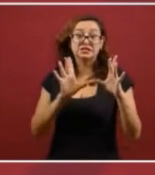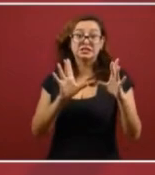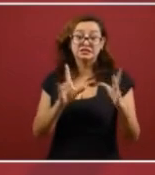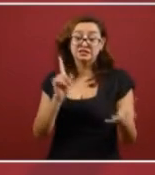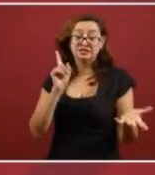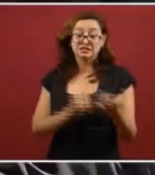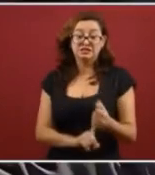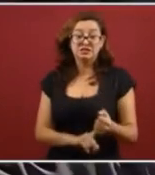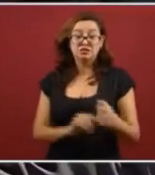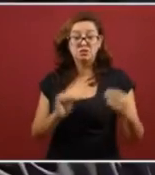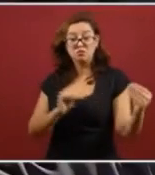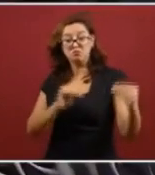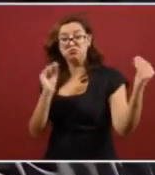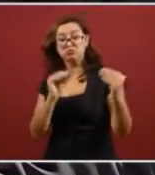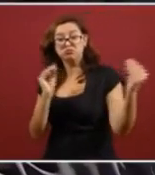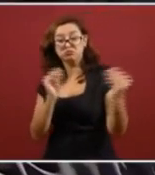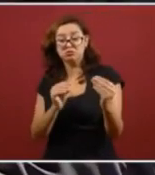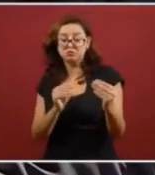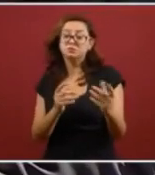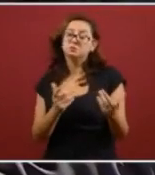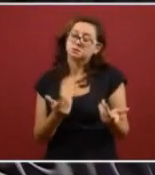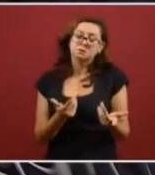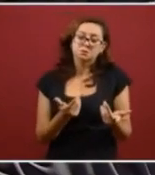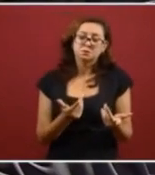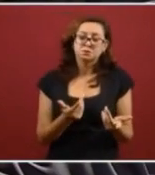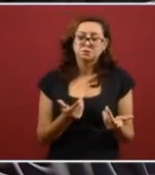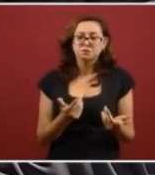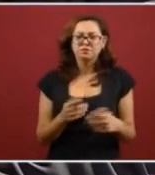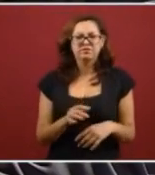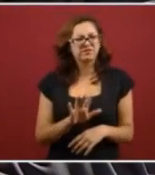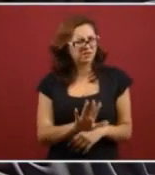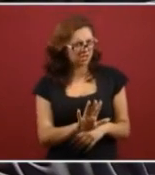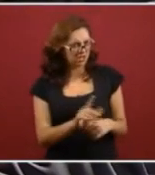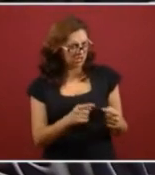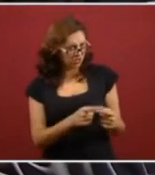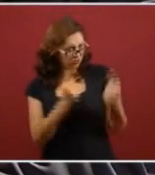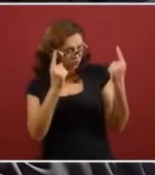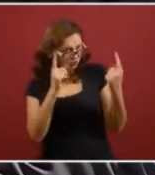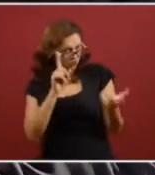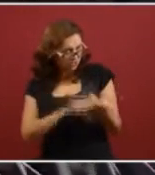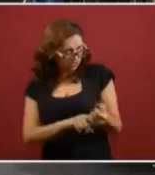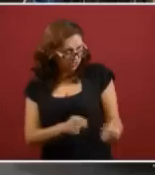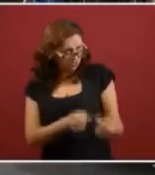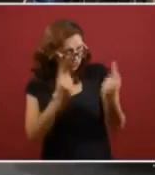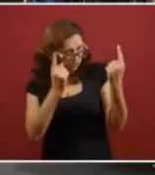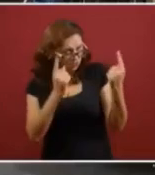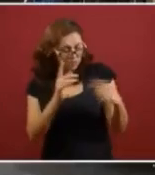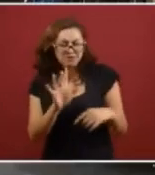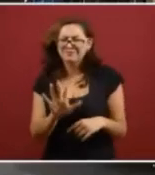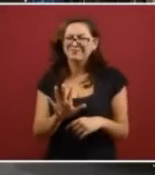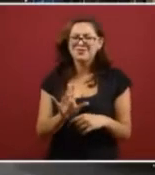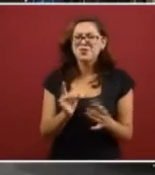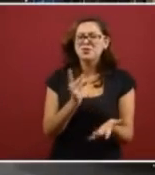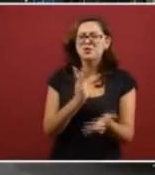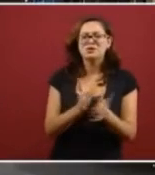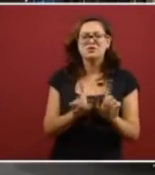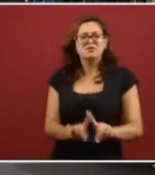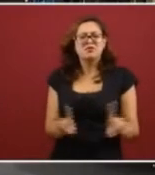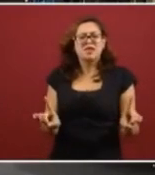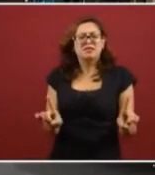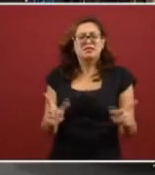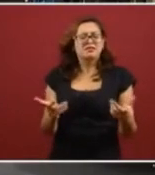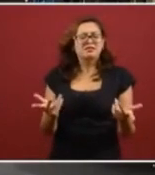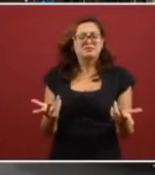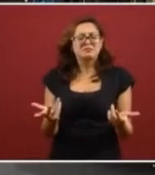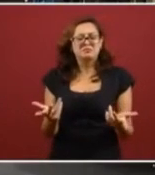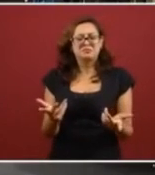interior sometimes gobierno, produce grupo, confrontations within the group. No tanto, sino diferencias. No, just